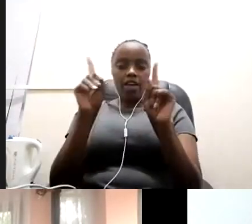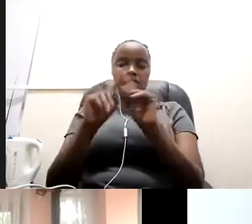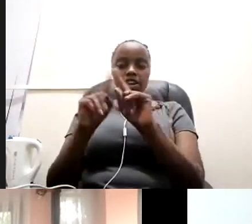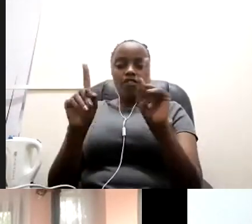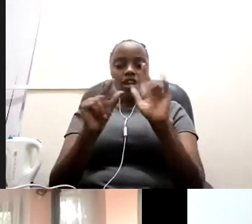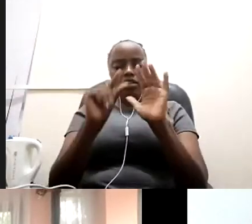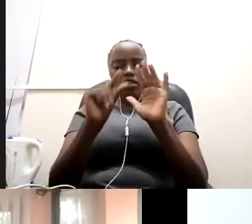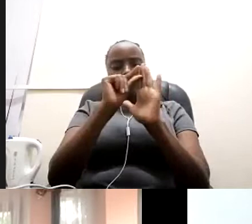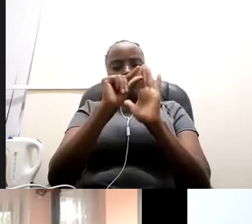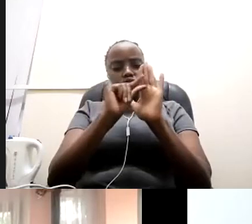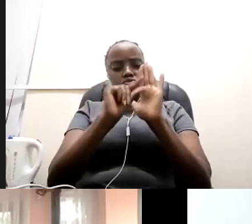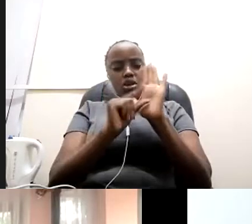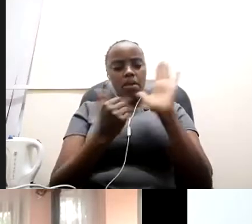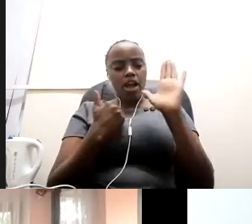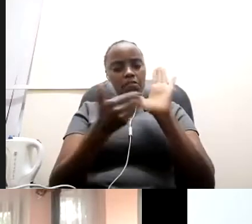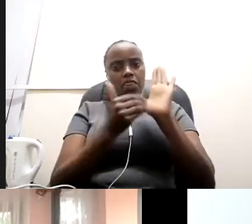One of them is